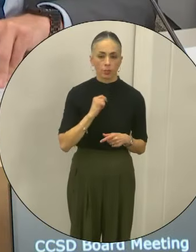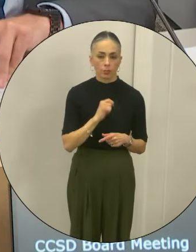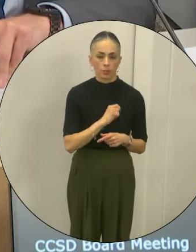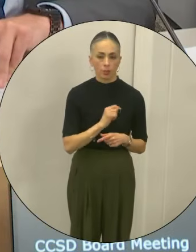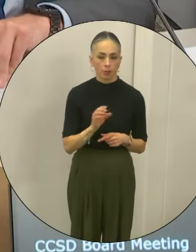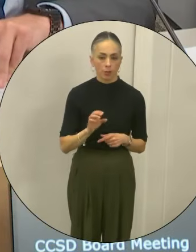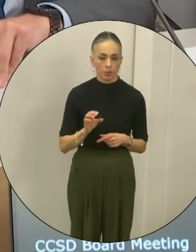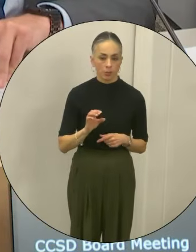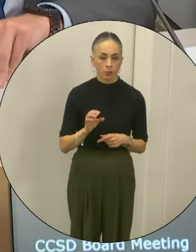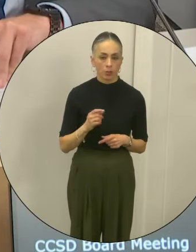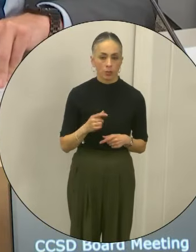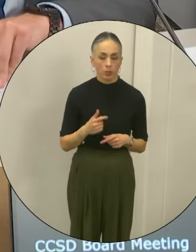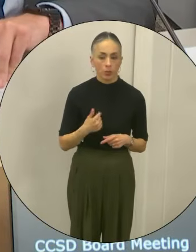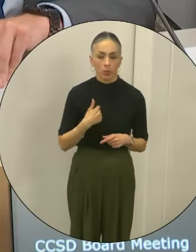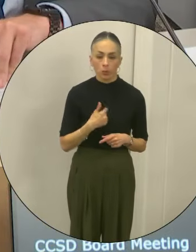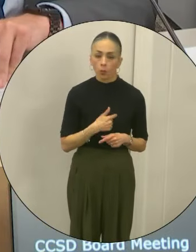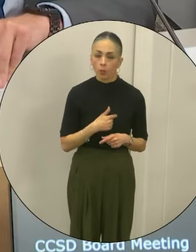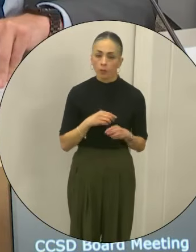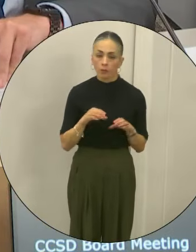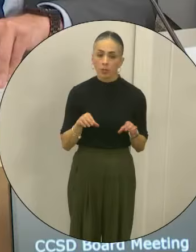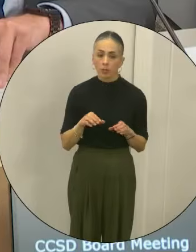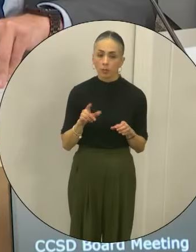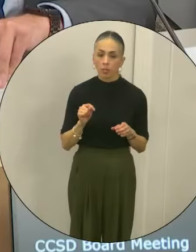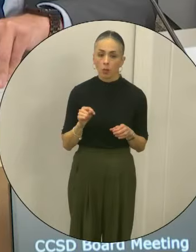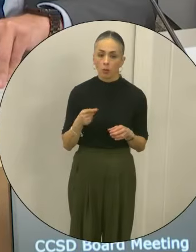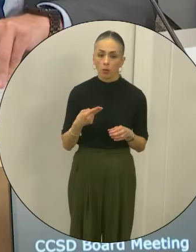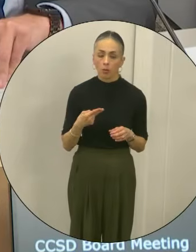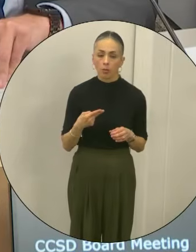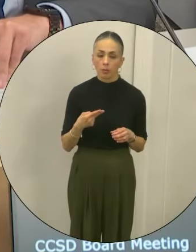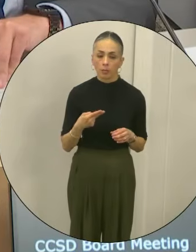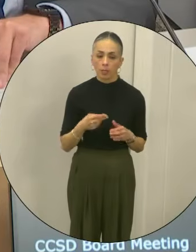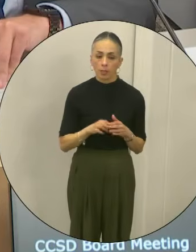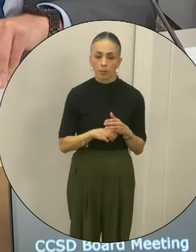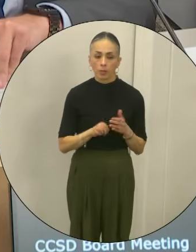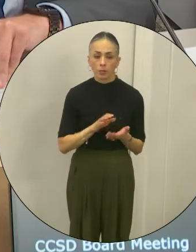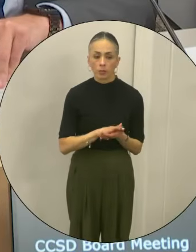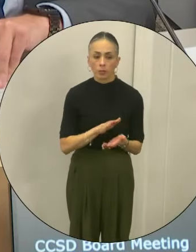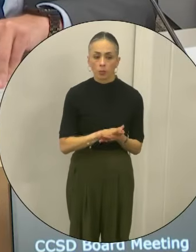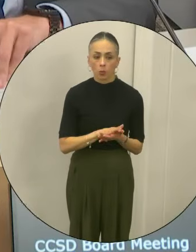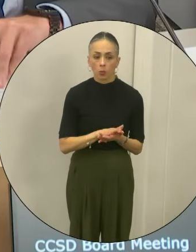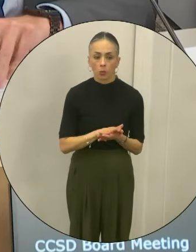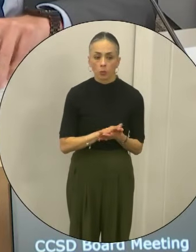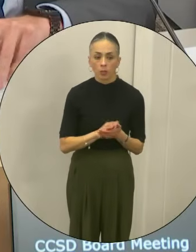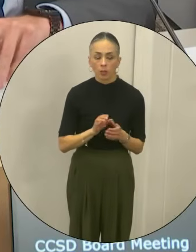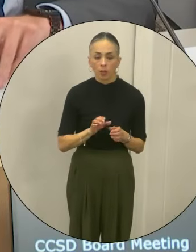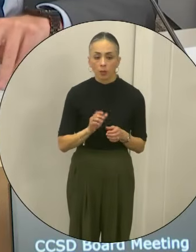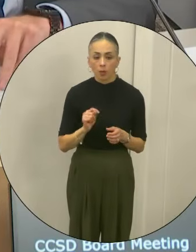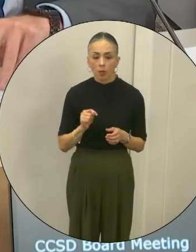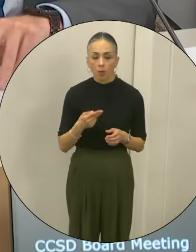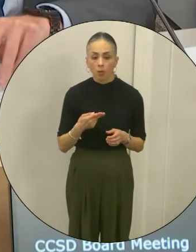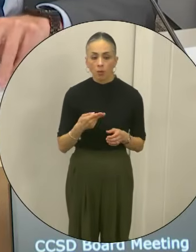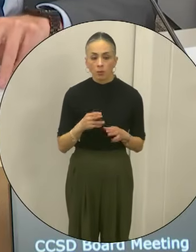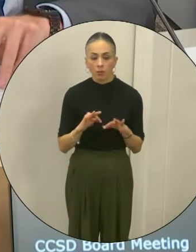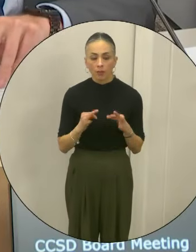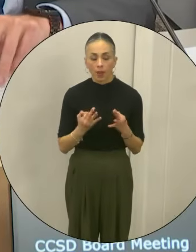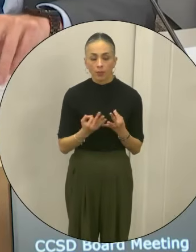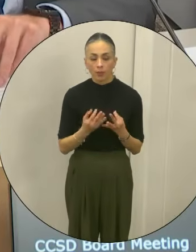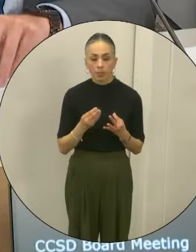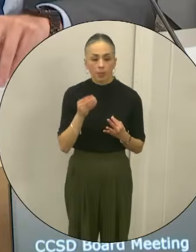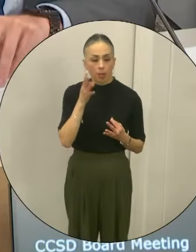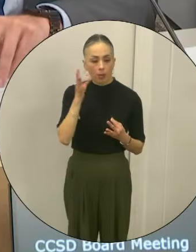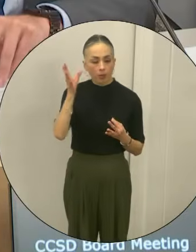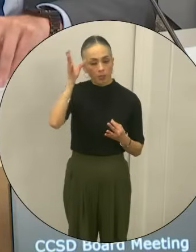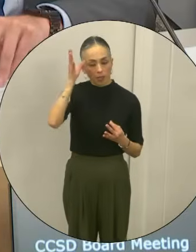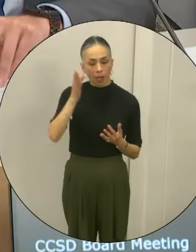Cavazos. We've done some town halls in elementary schools, and we've even done town halls with our families and parents after